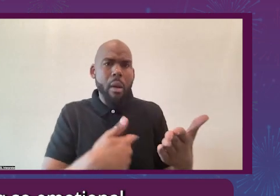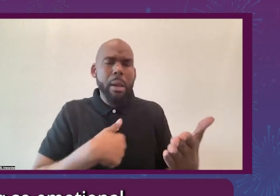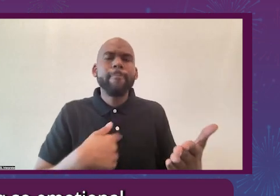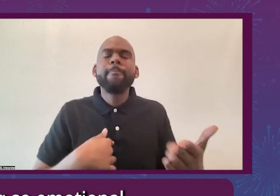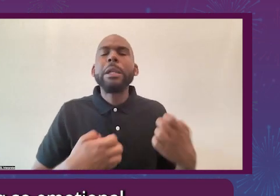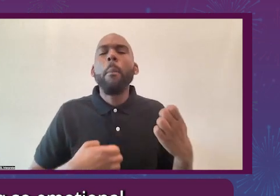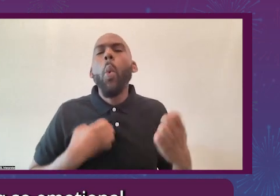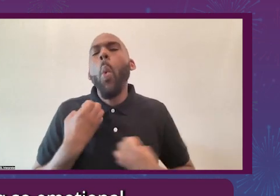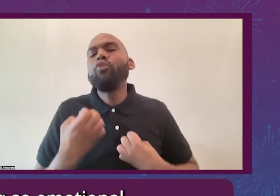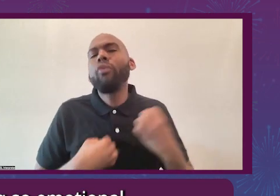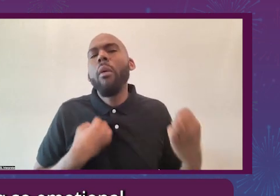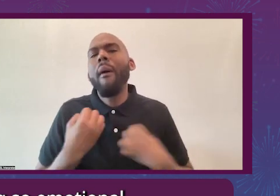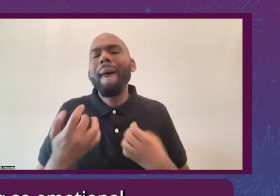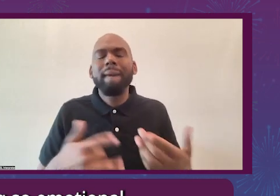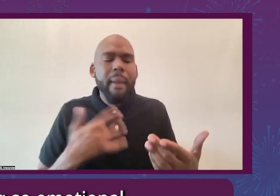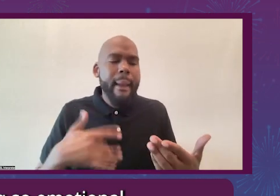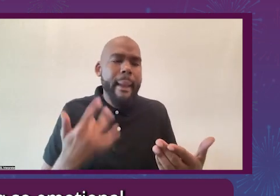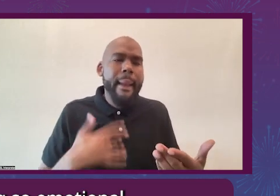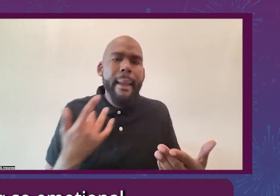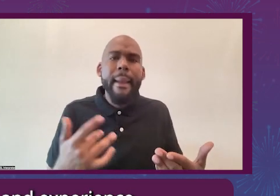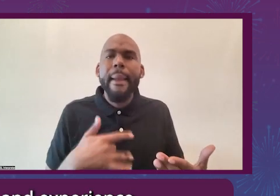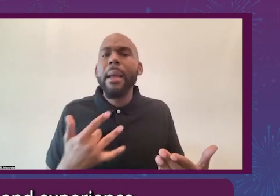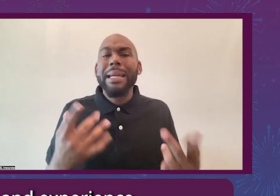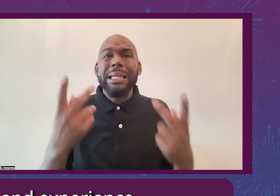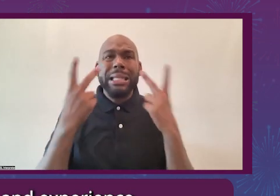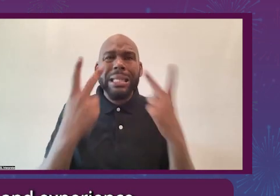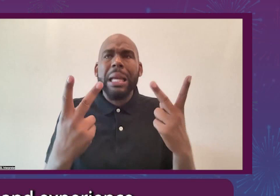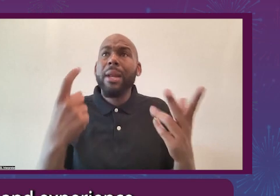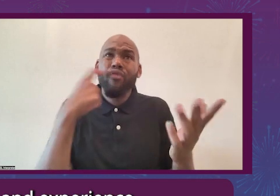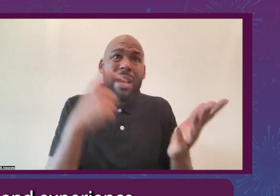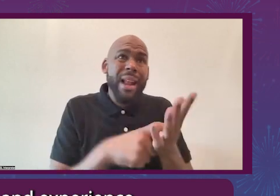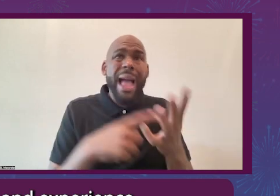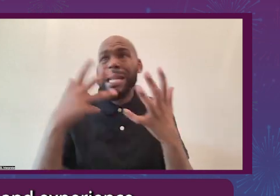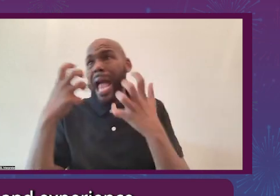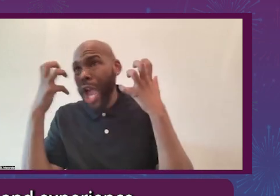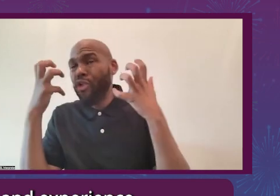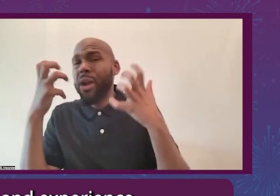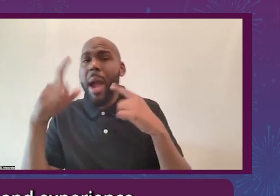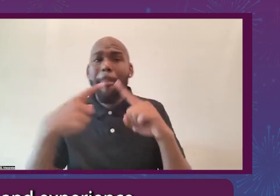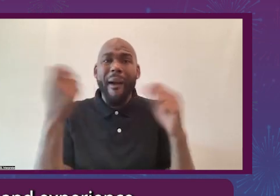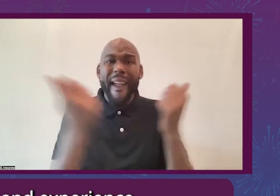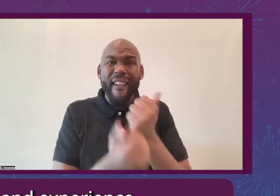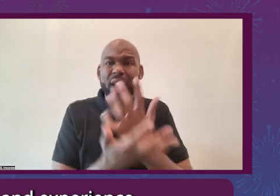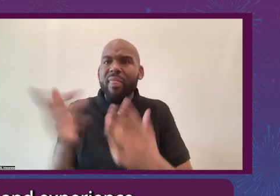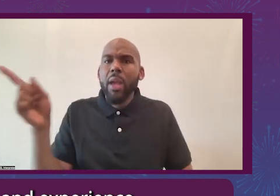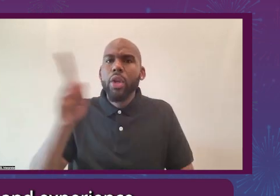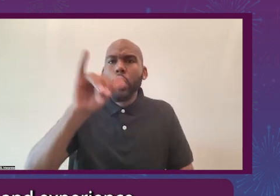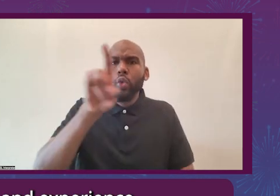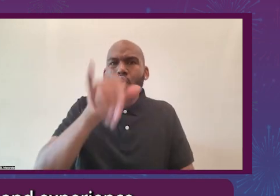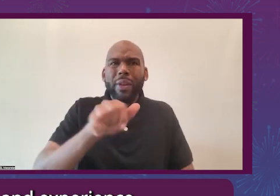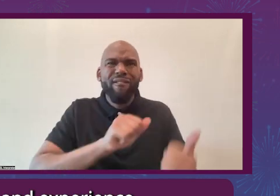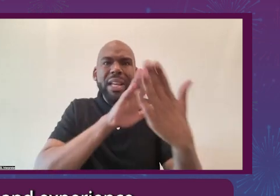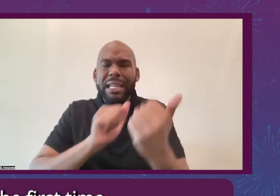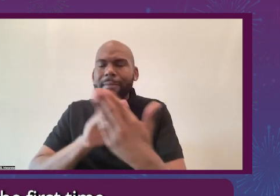feeling excited and seen and angry about all of the things that she had to face and experience. Her childhood